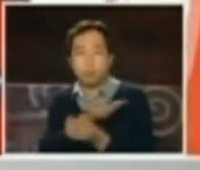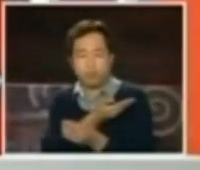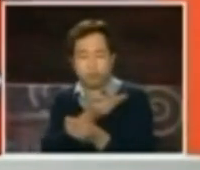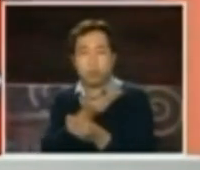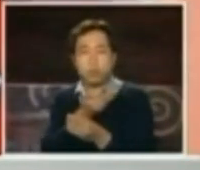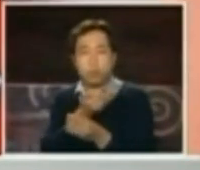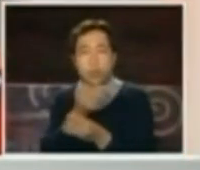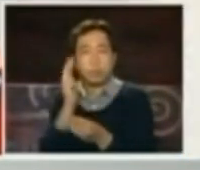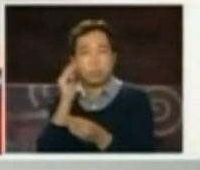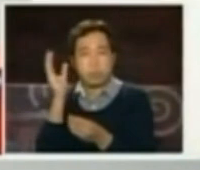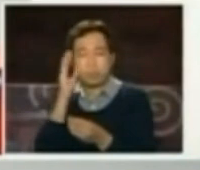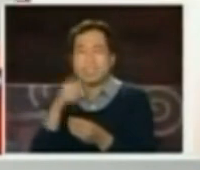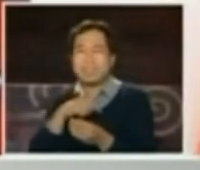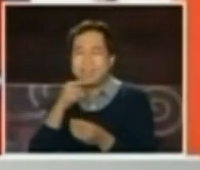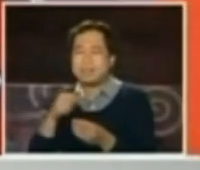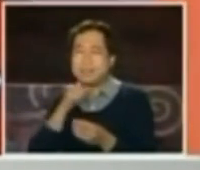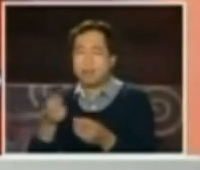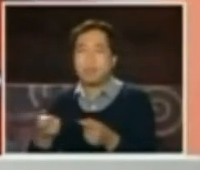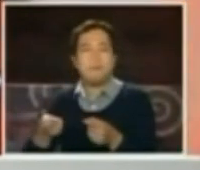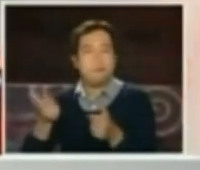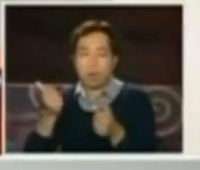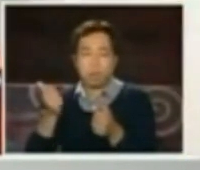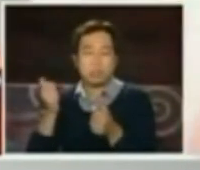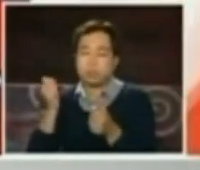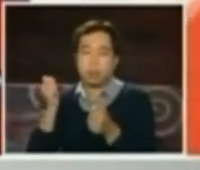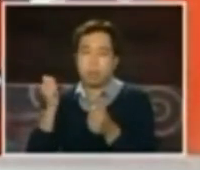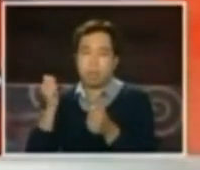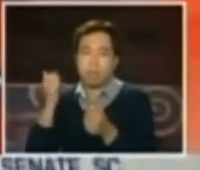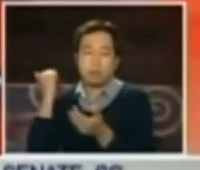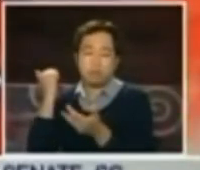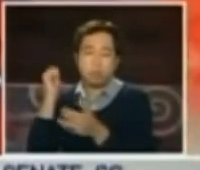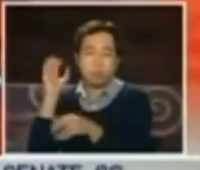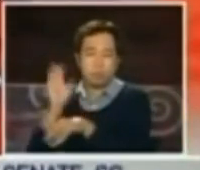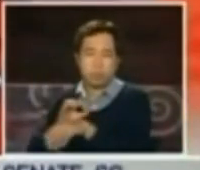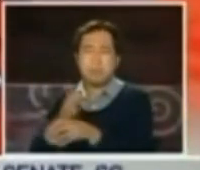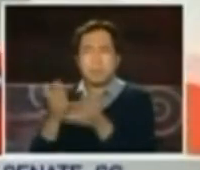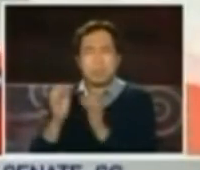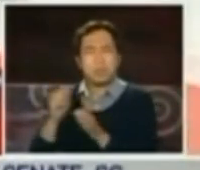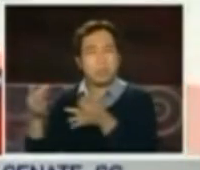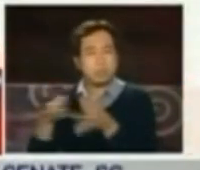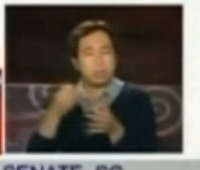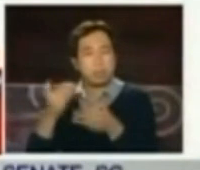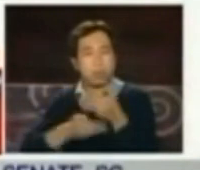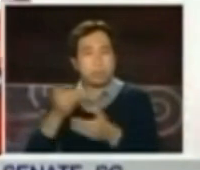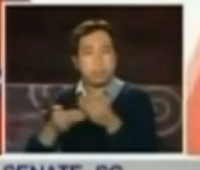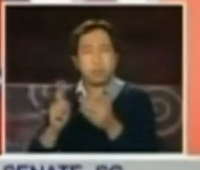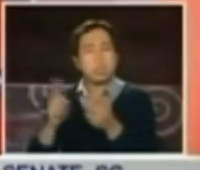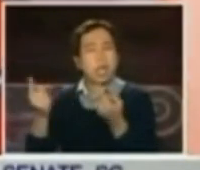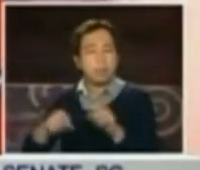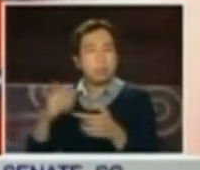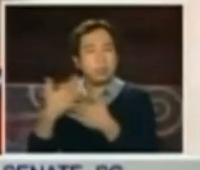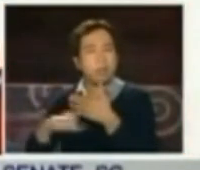Chief Justice was not immediately enforceable. Take us through the process. What's supposed to happen after